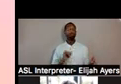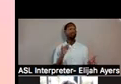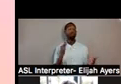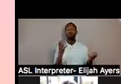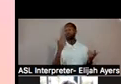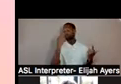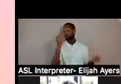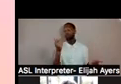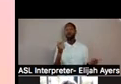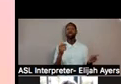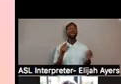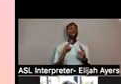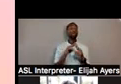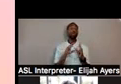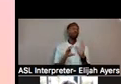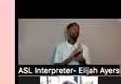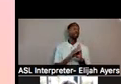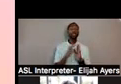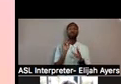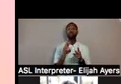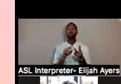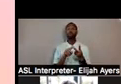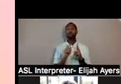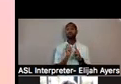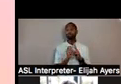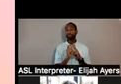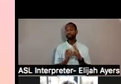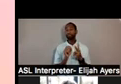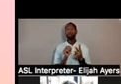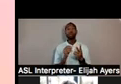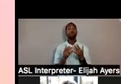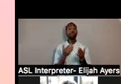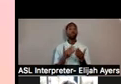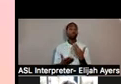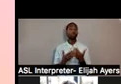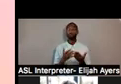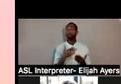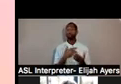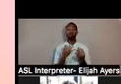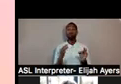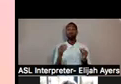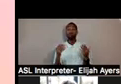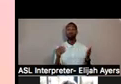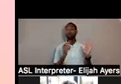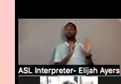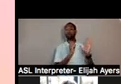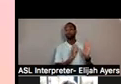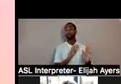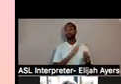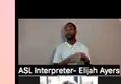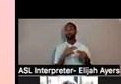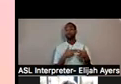like images, words, phrases, whatever. So feel free to do that or to do it in your own